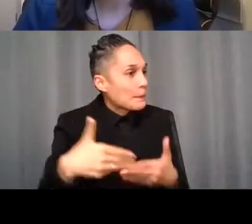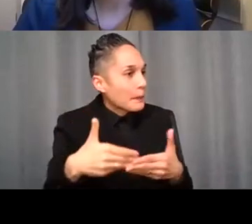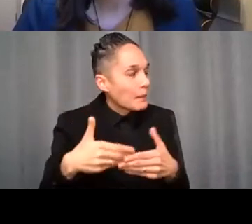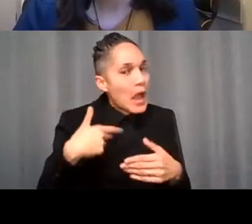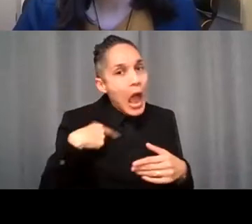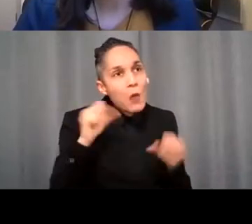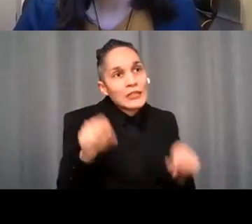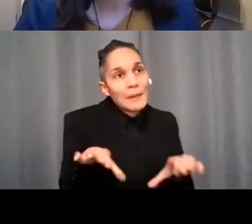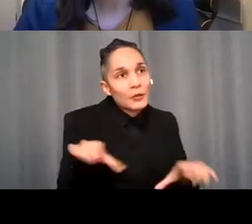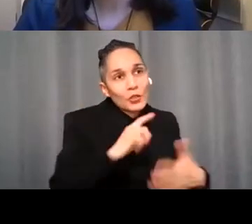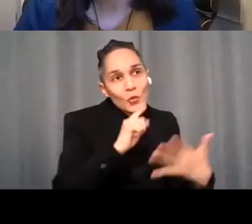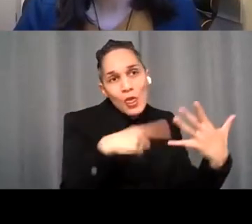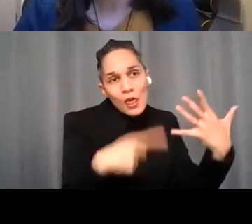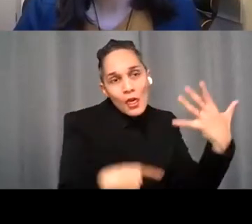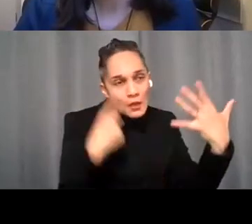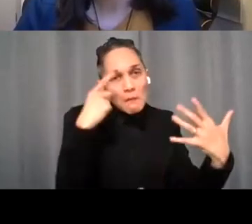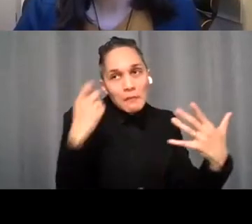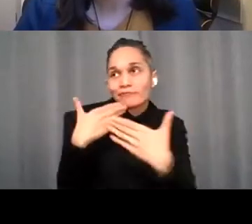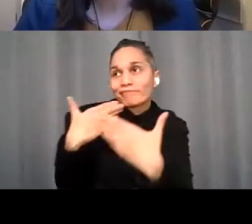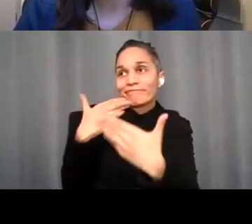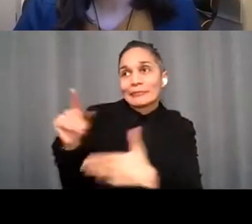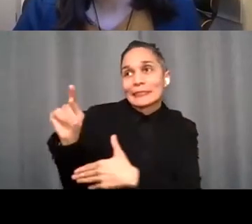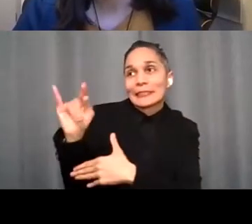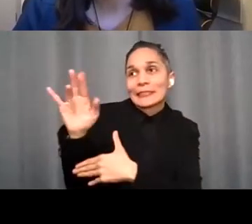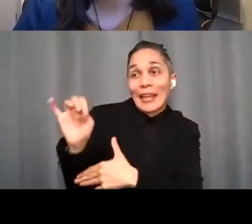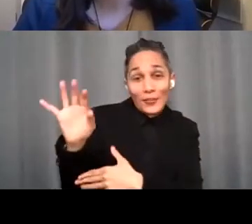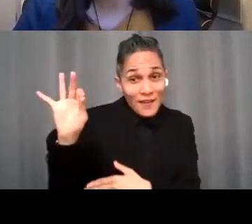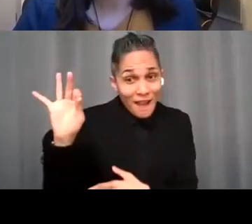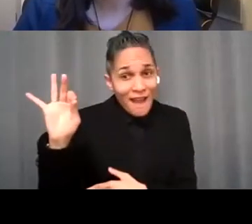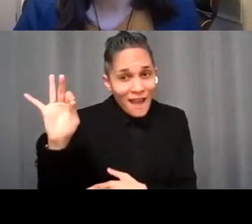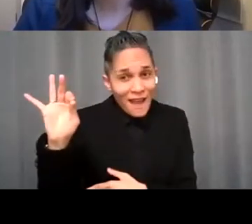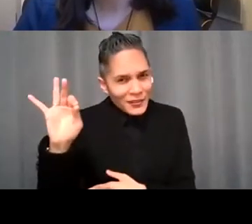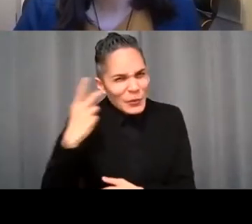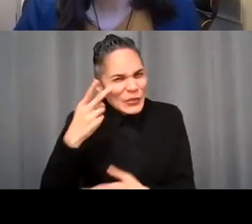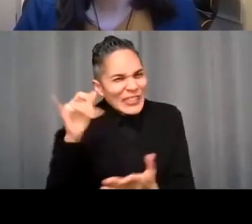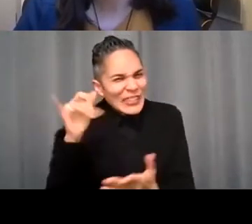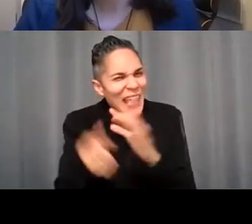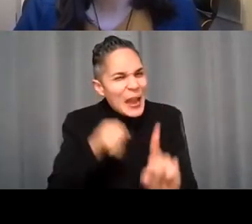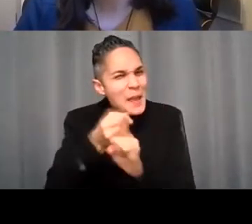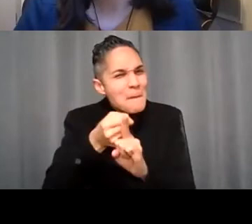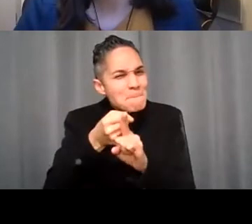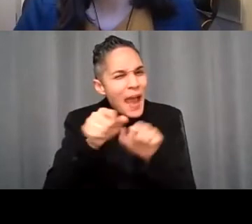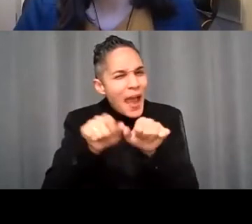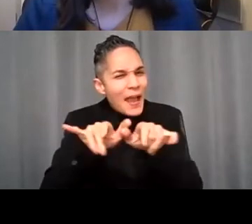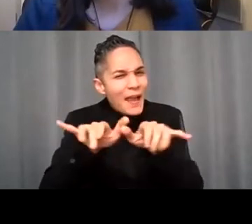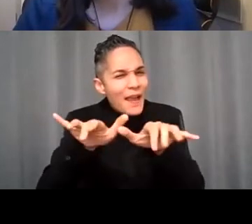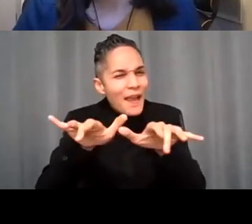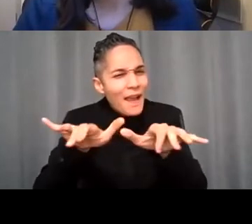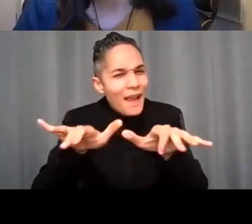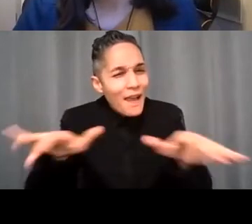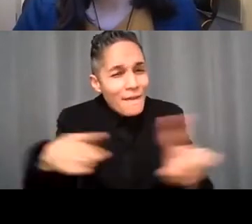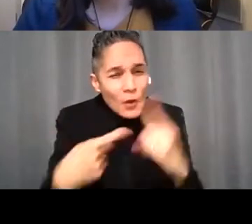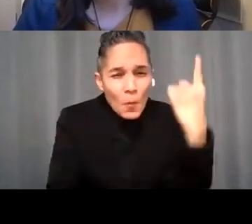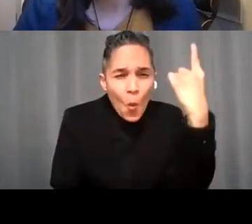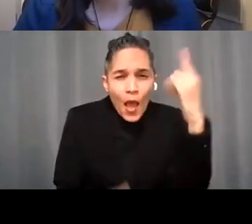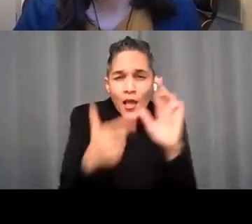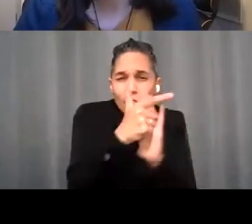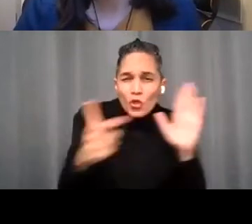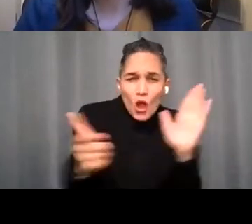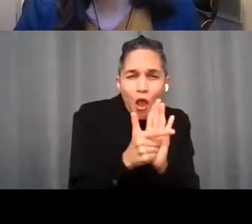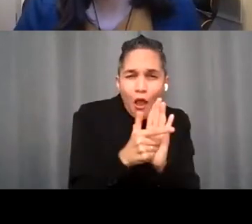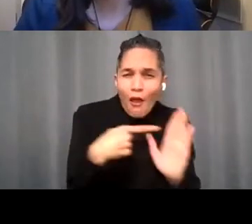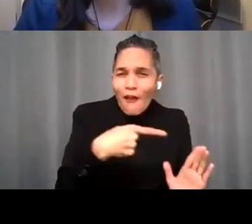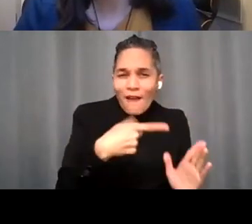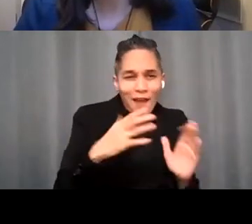to do X, Y, and Z because of Title IX. You see the impact that this piece of legislation has meant